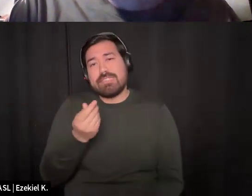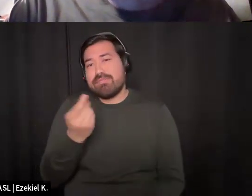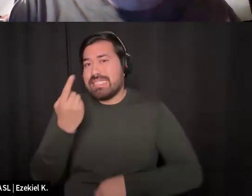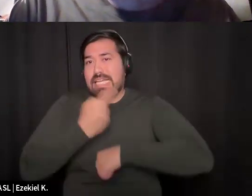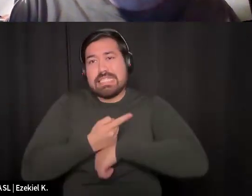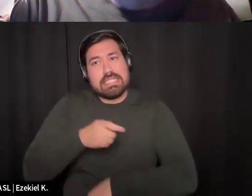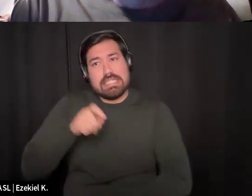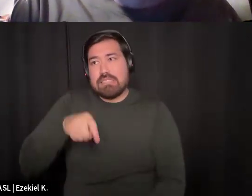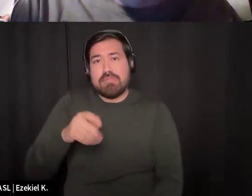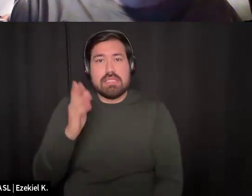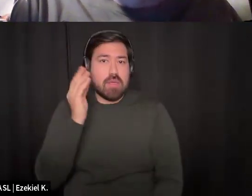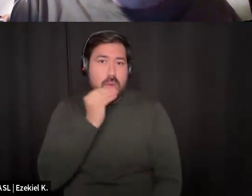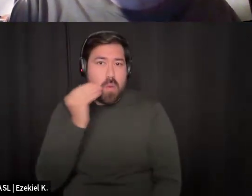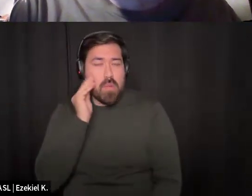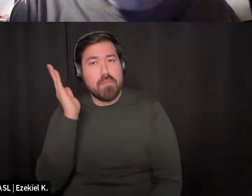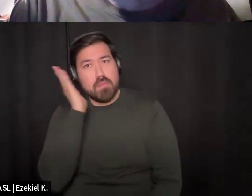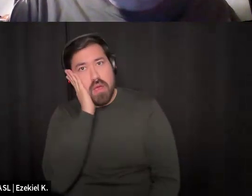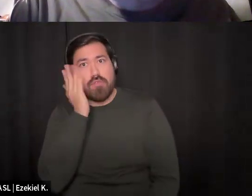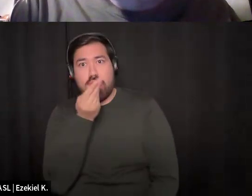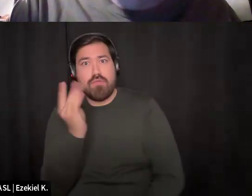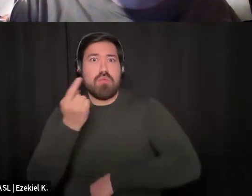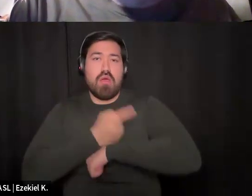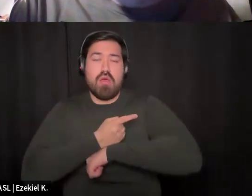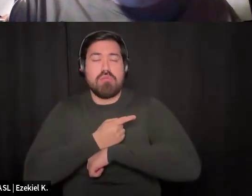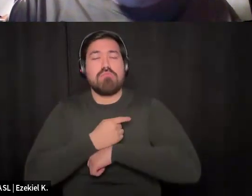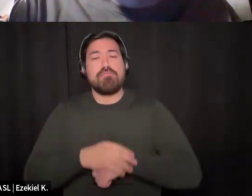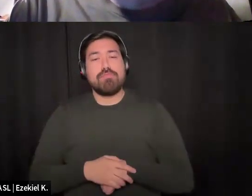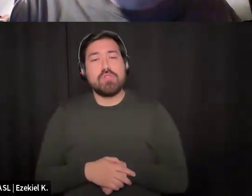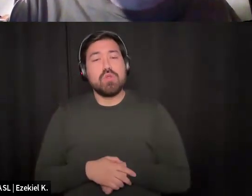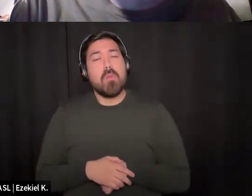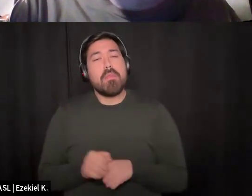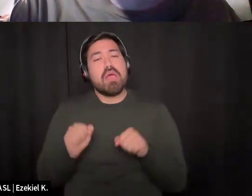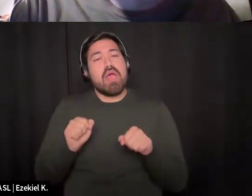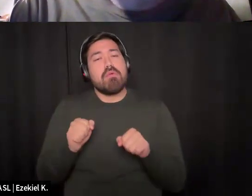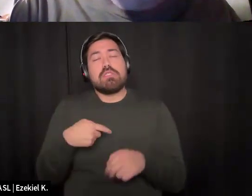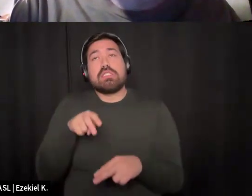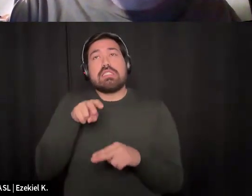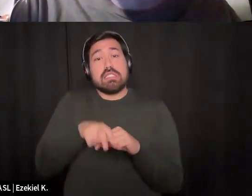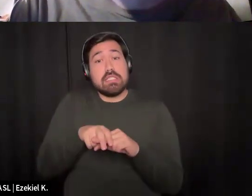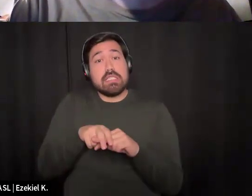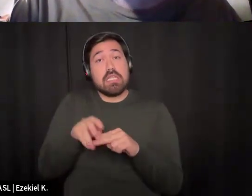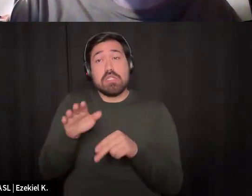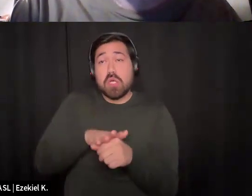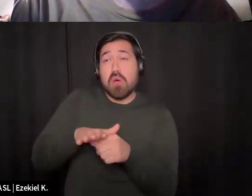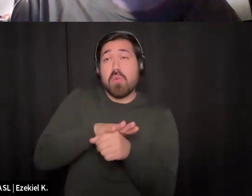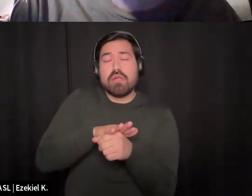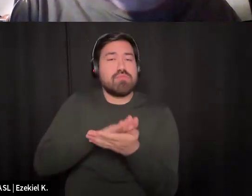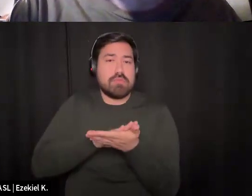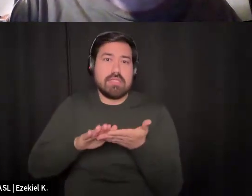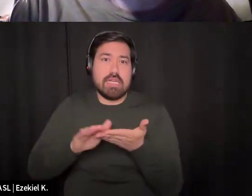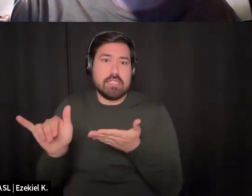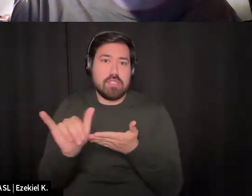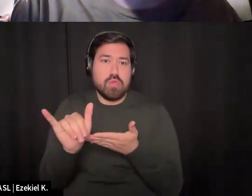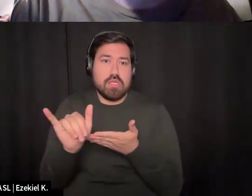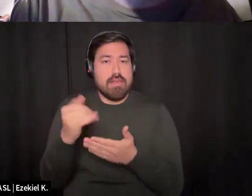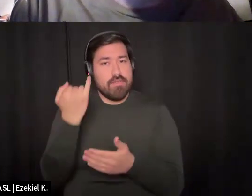days. So yeah, like being able to just sit somewhere is really nice for that too, if you're